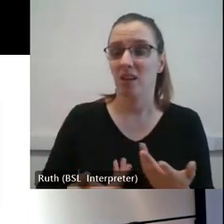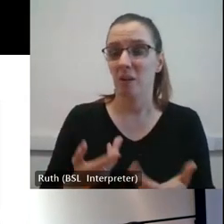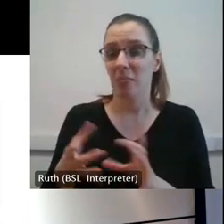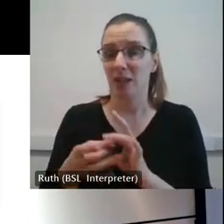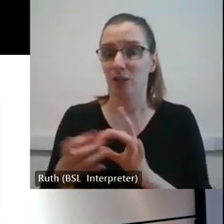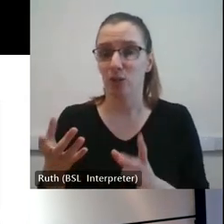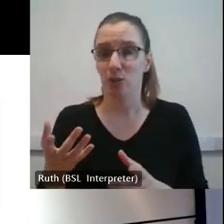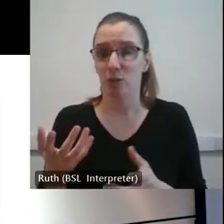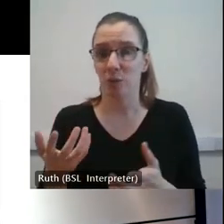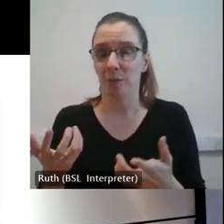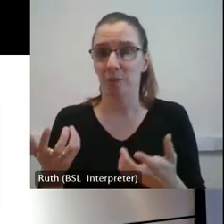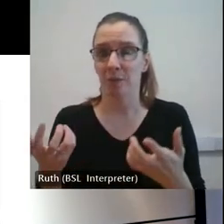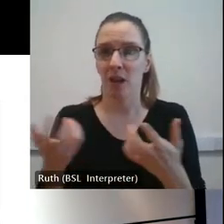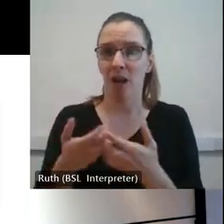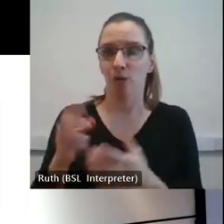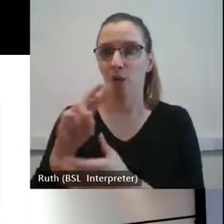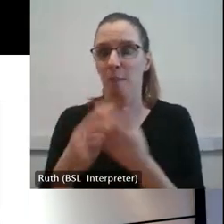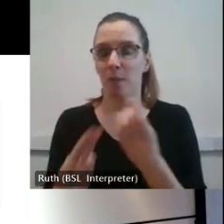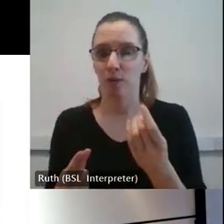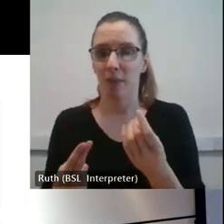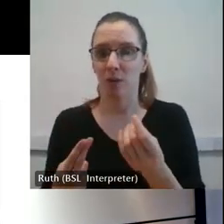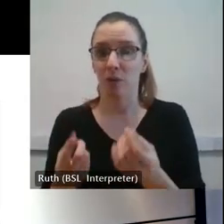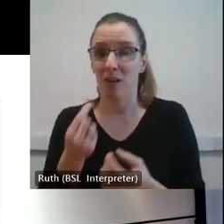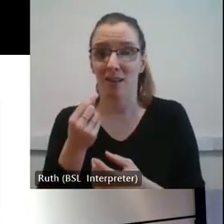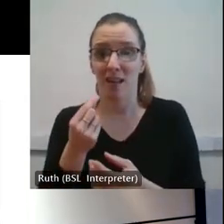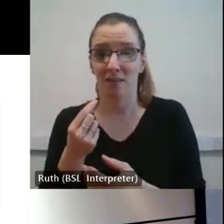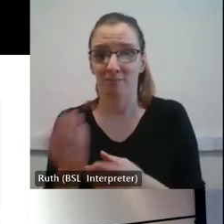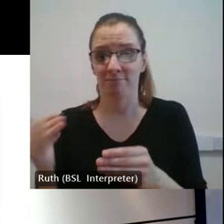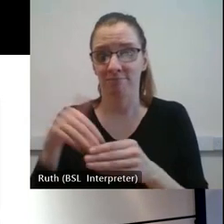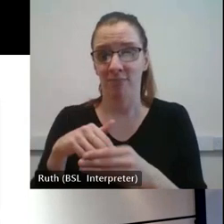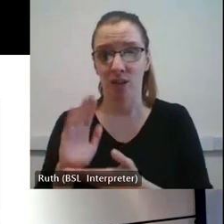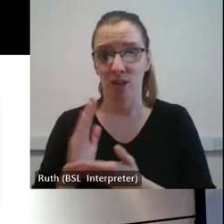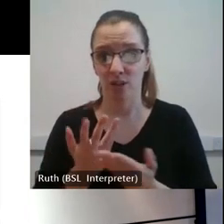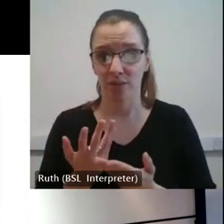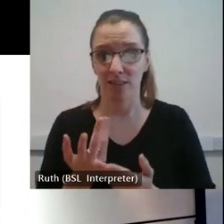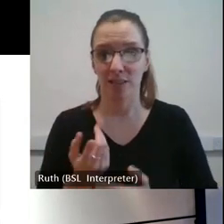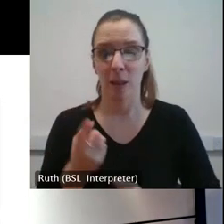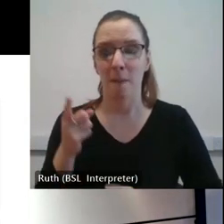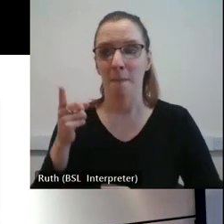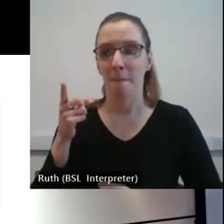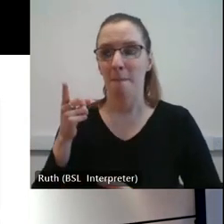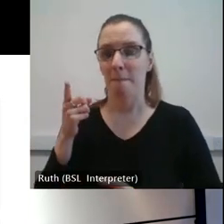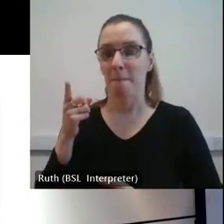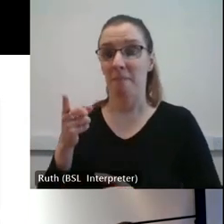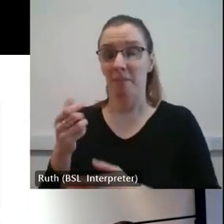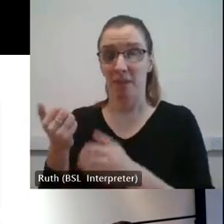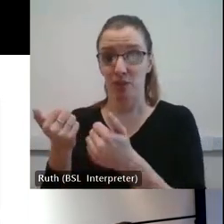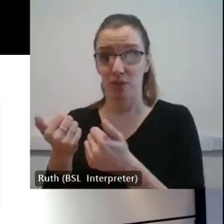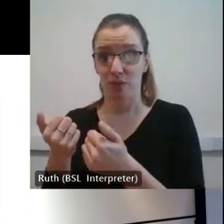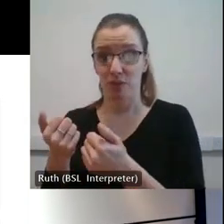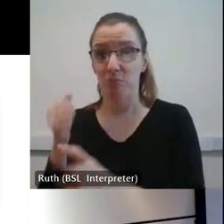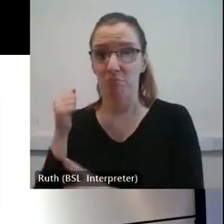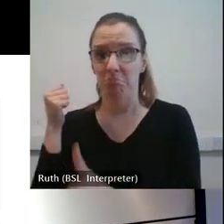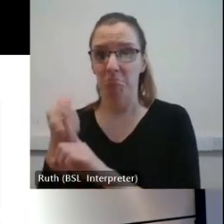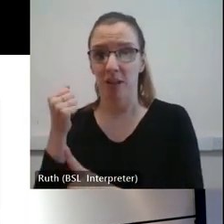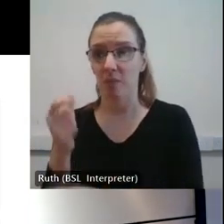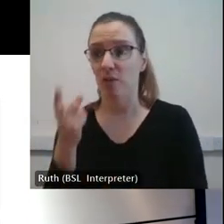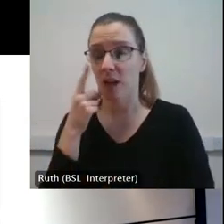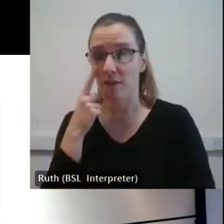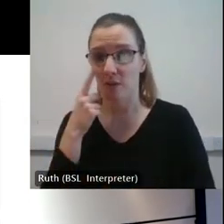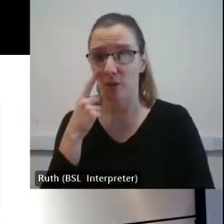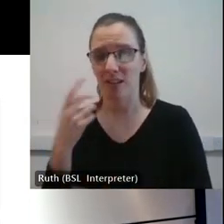how this multilingual person can contribute in your service. But that's something, as you say, it's very good that for Make Your Mark to look at how